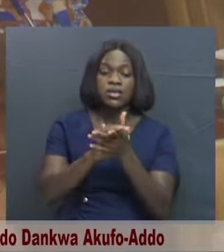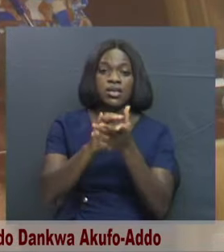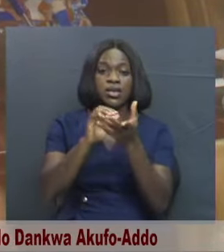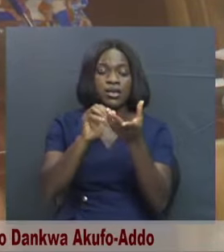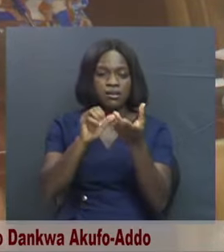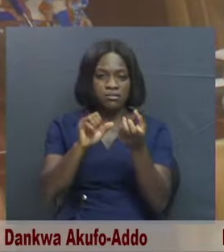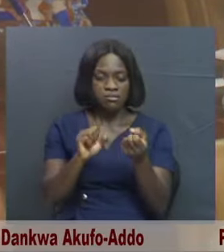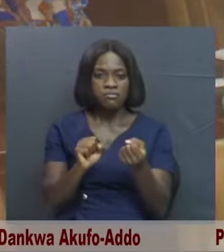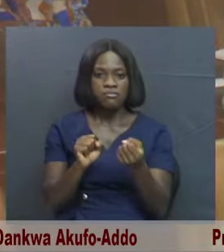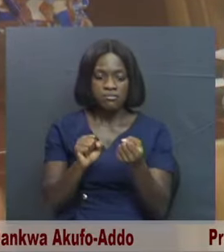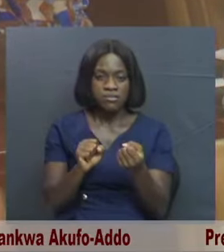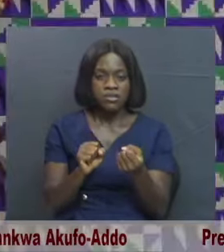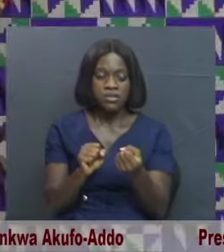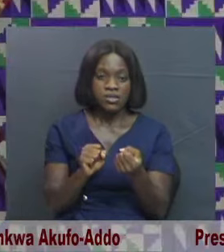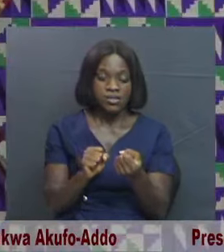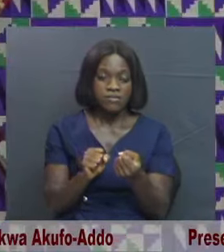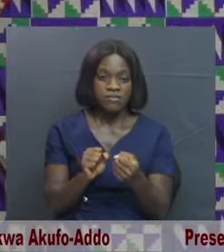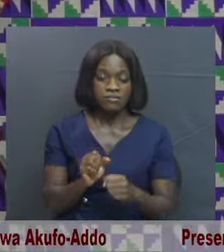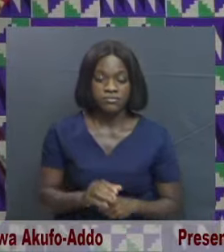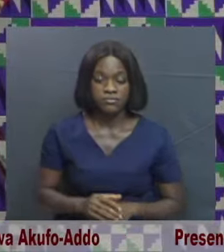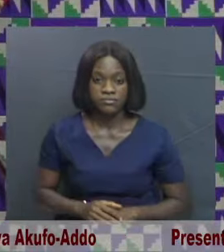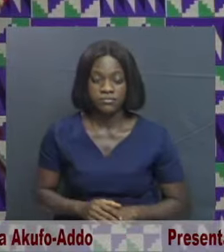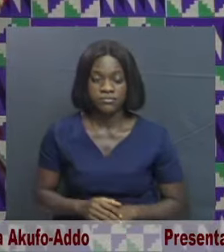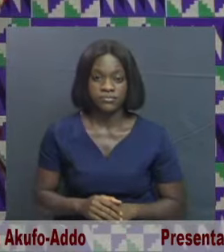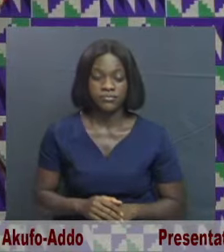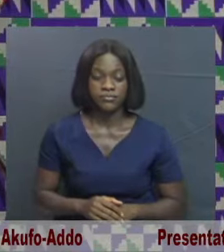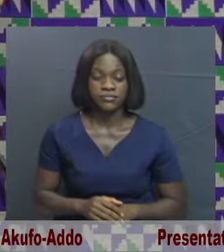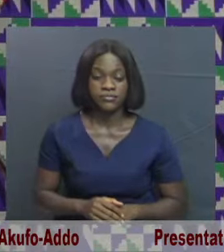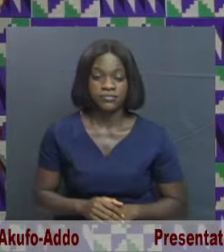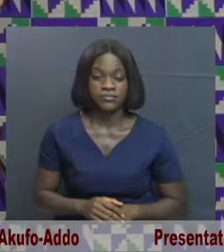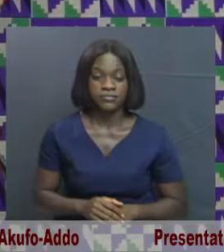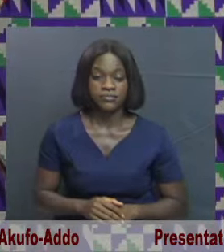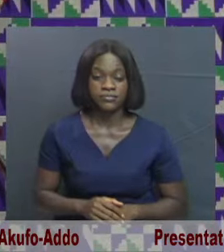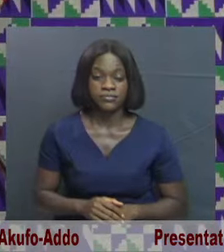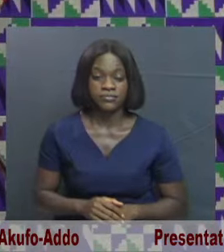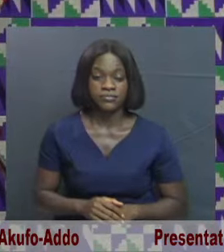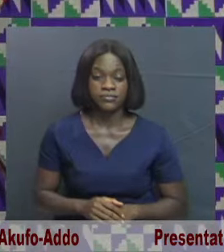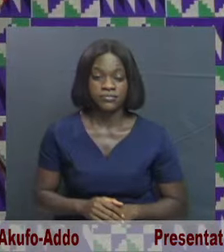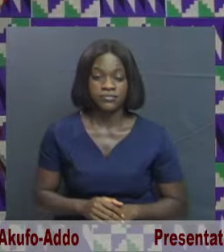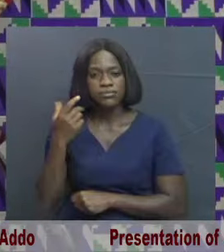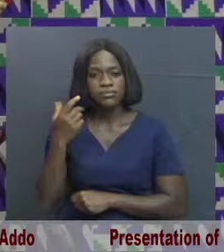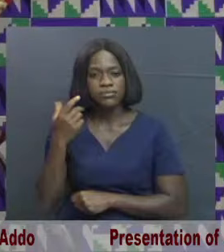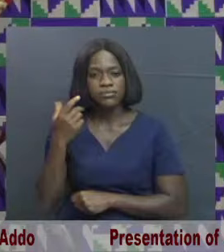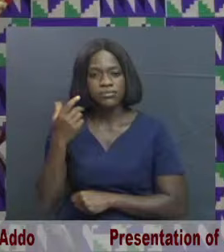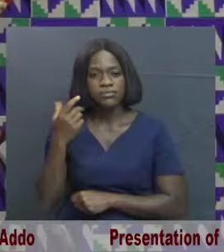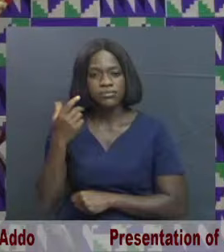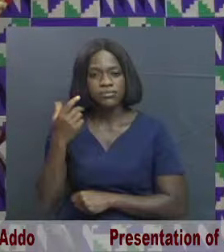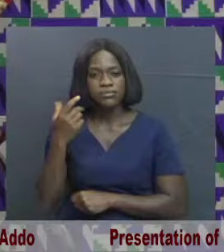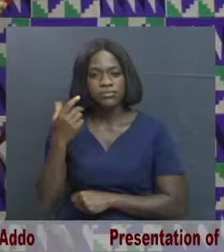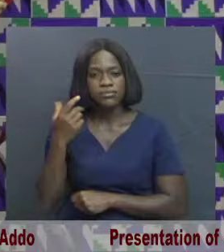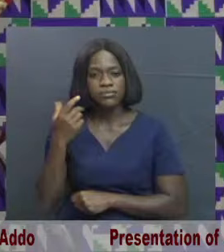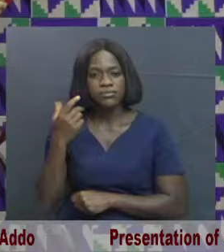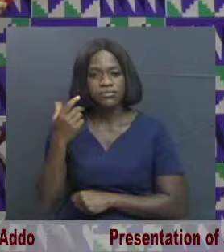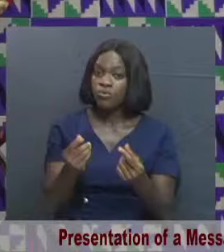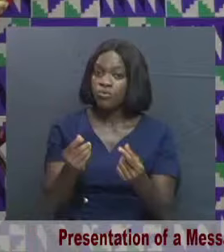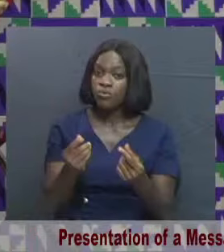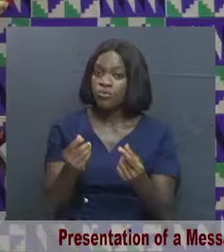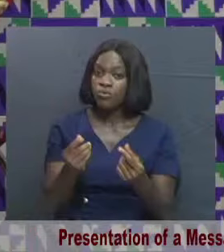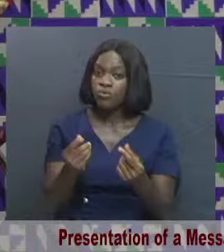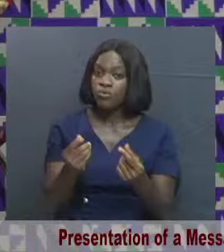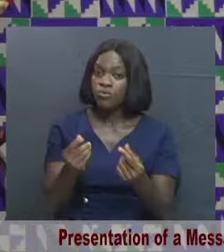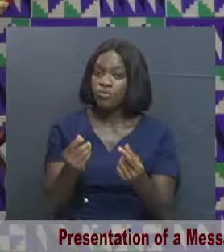Aesthetics as much as the pro practical and that is why I encourage the constructors to construct the Railway